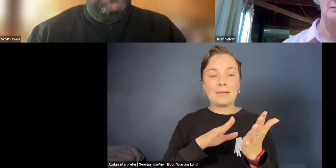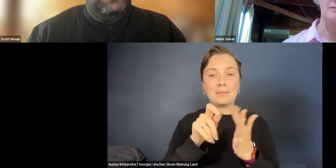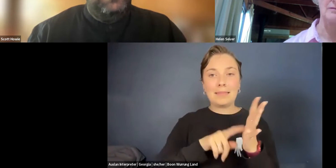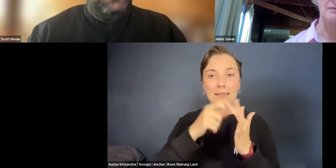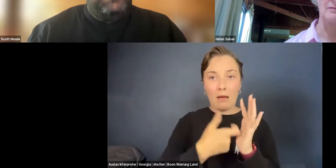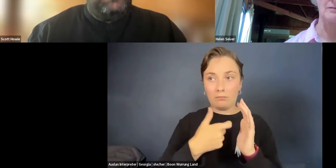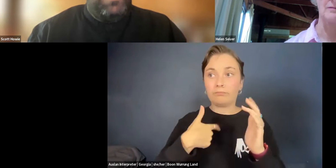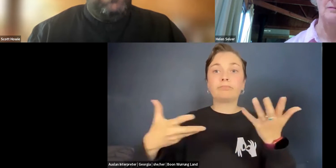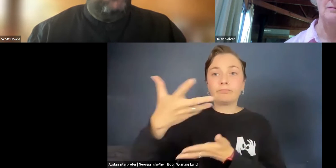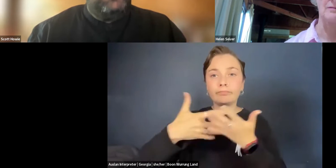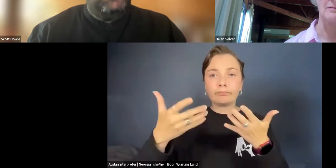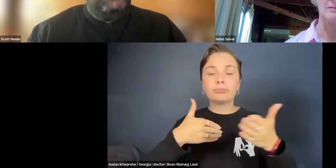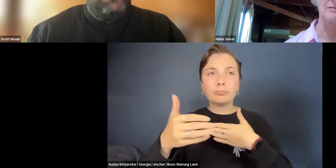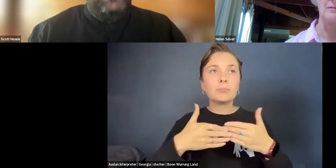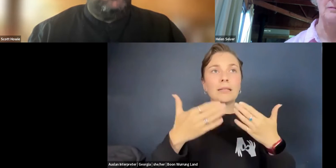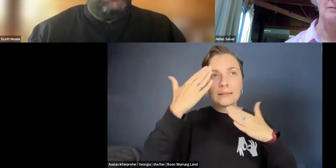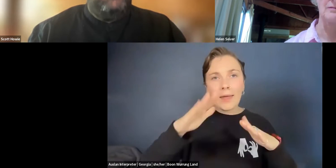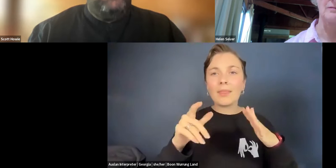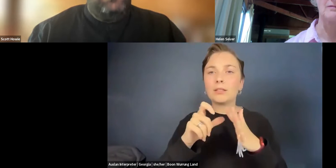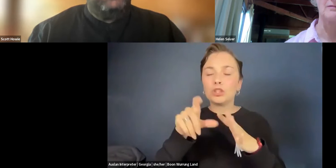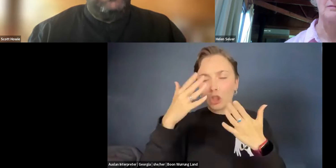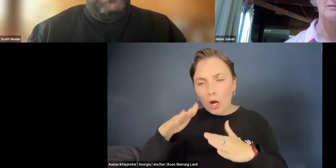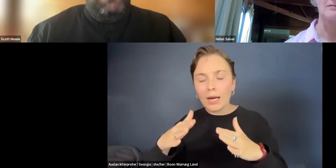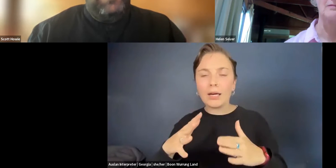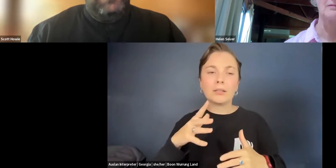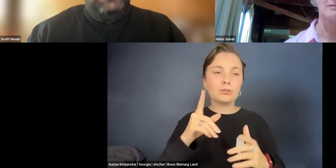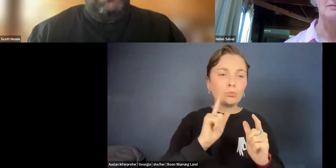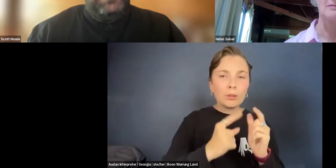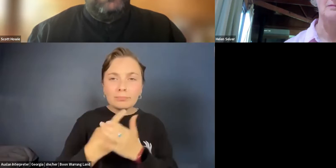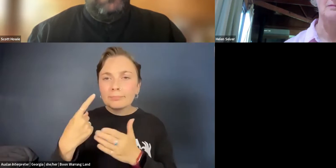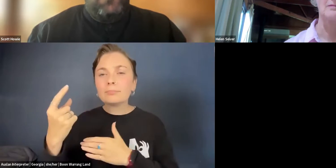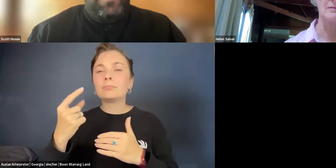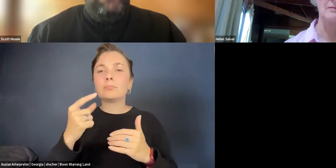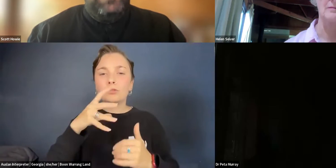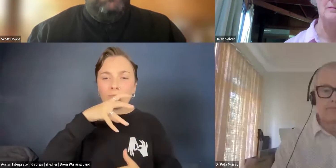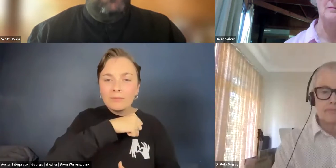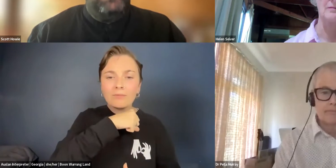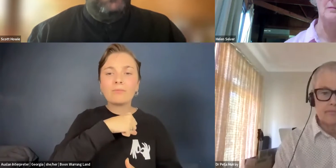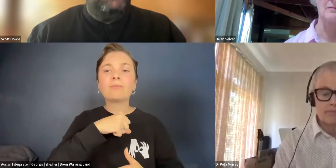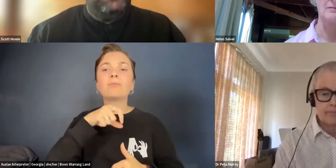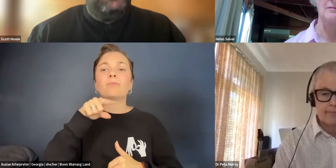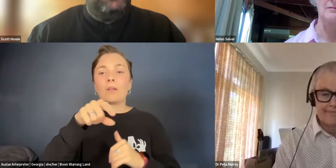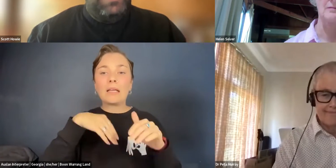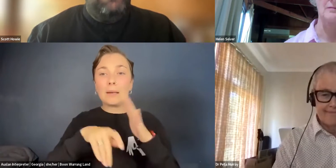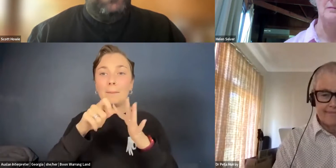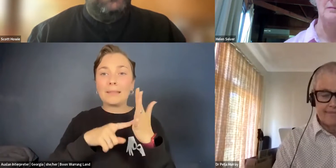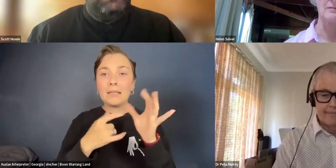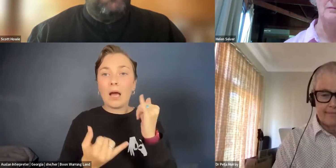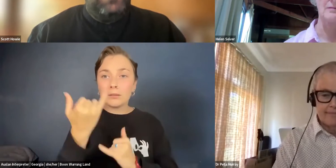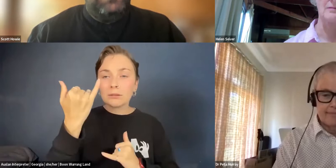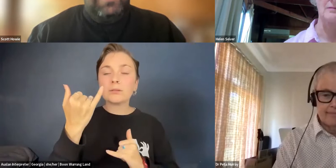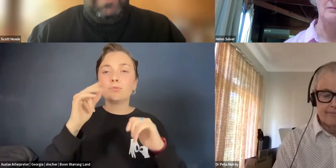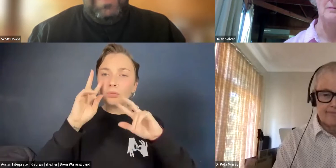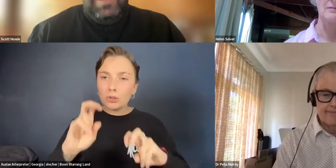conversation. Death, dying, rituals, rites, grief, loss are regular subjects of inquiry in both Peta's research and her